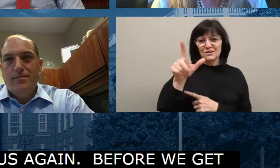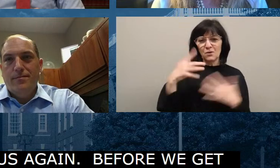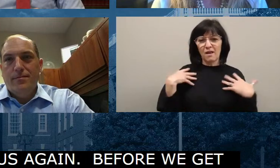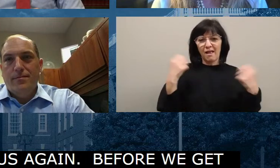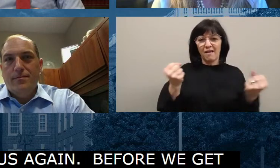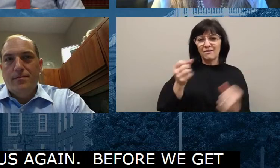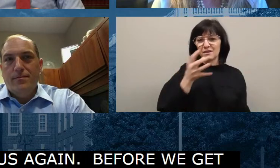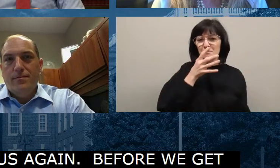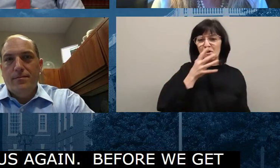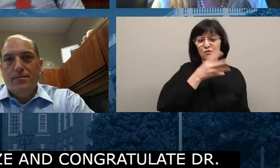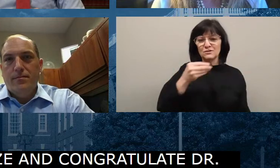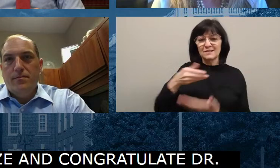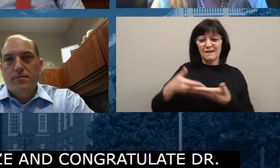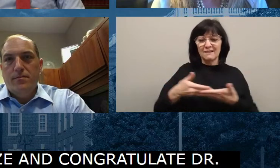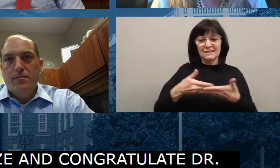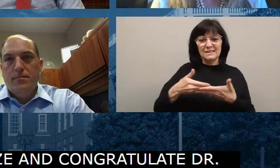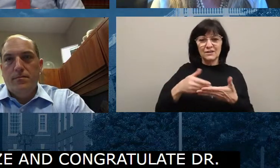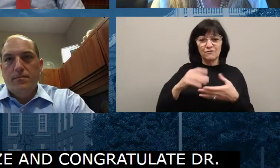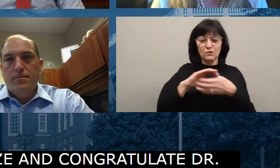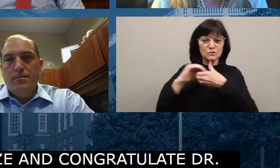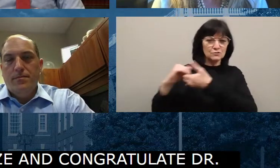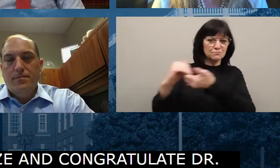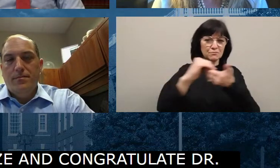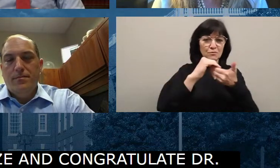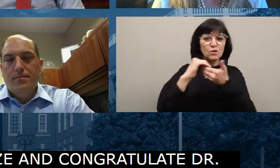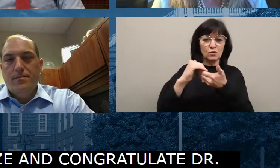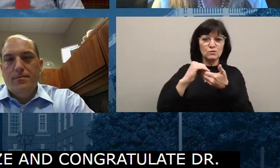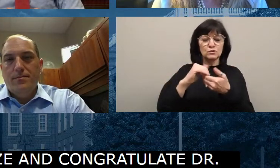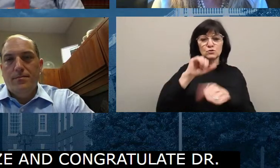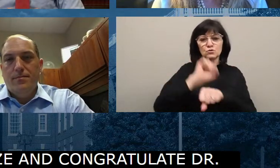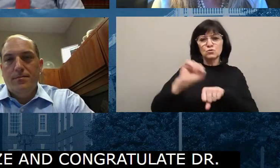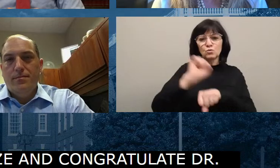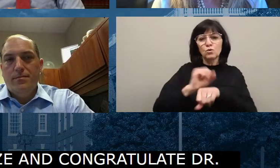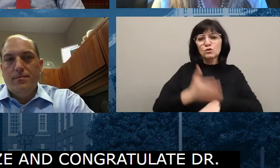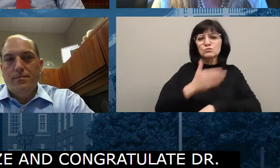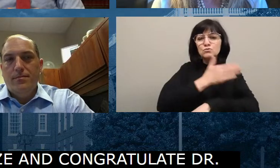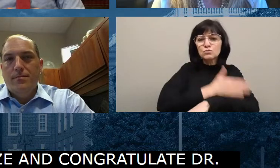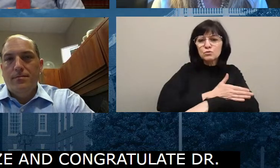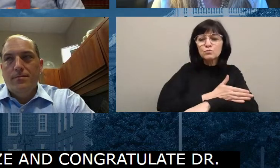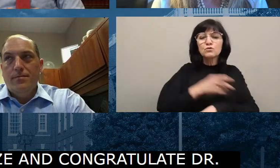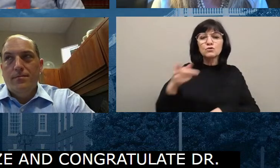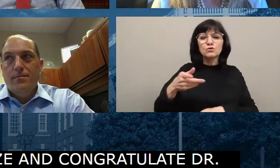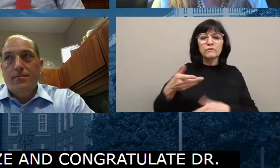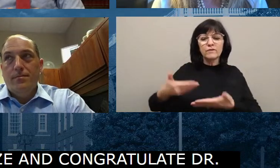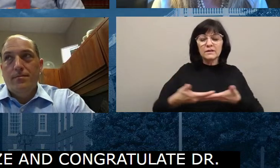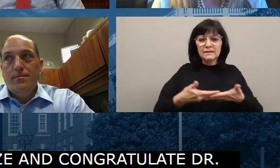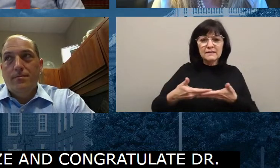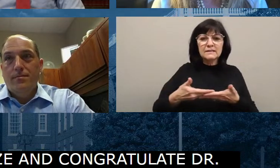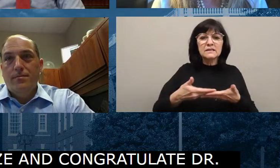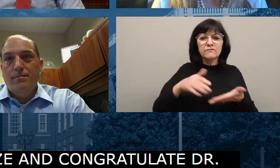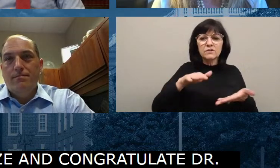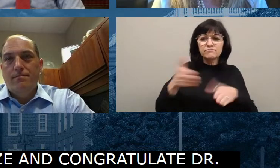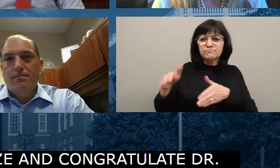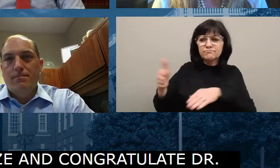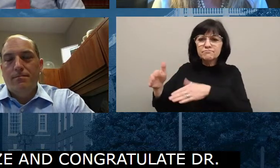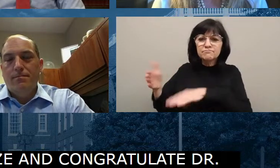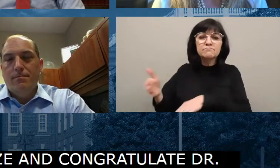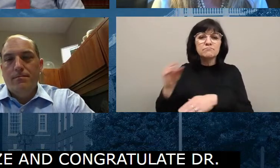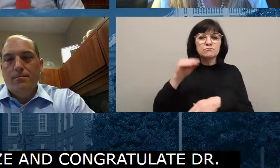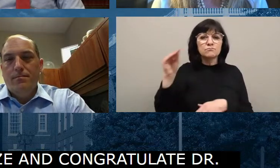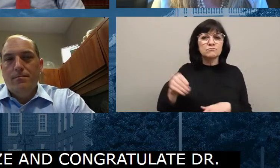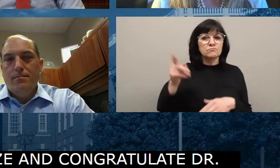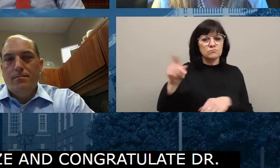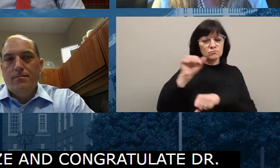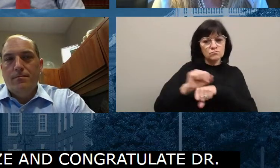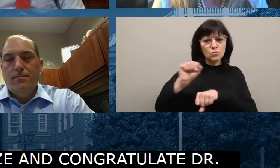and Infants Coalition, working on infant mortality in our state and doing so for so many years and effectively bringing